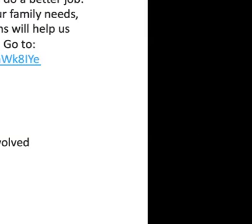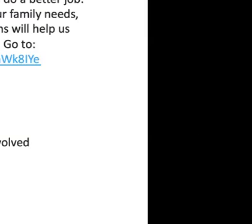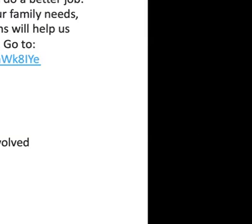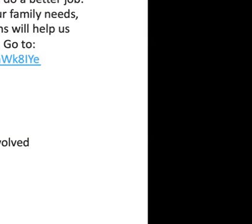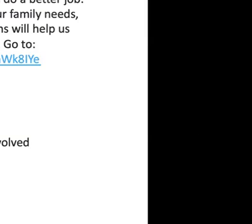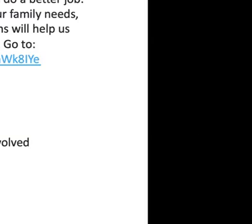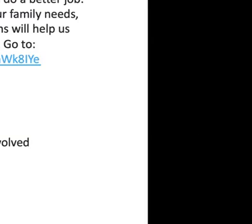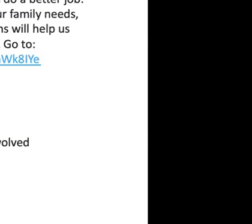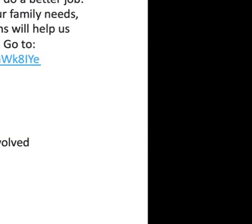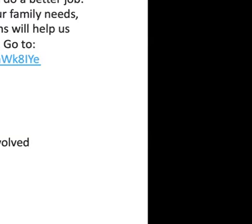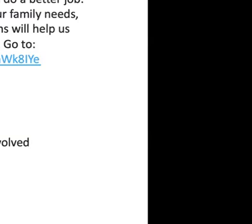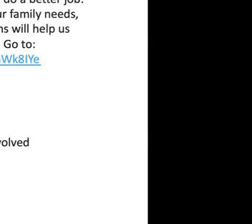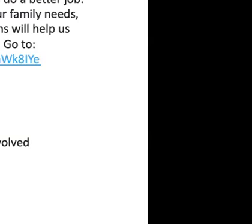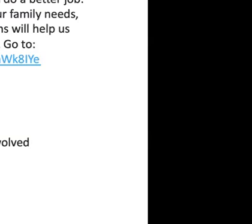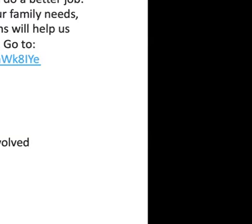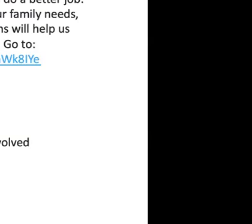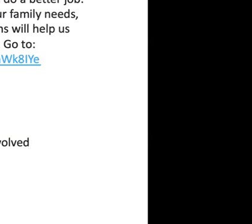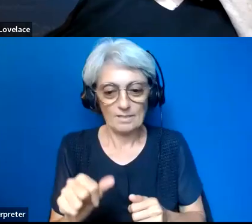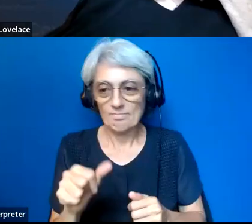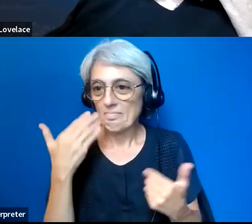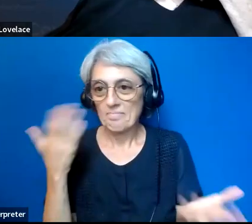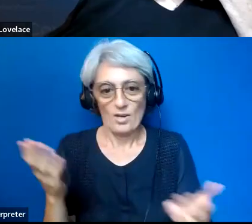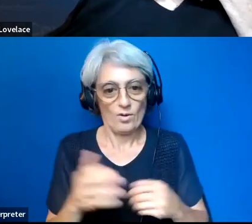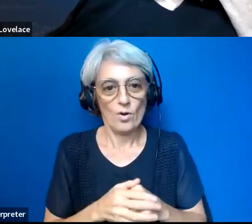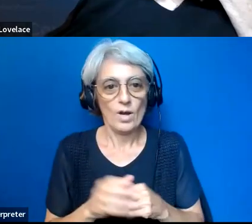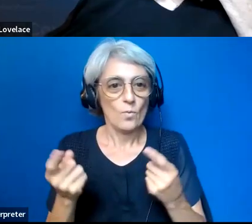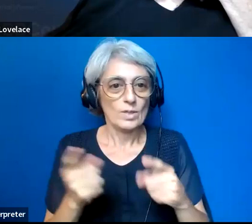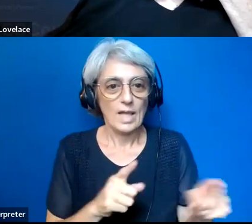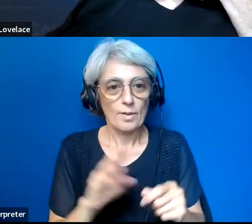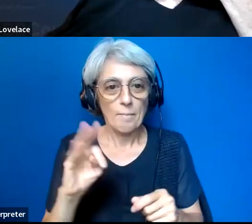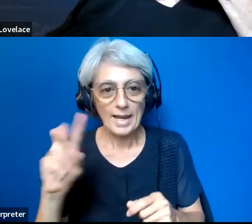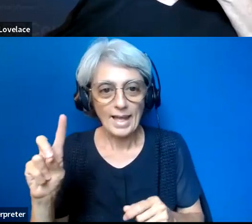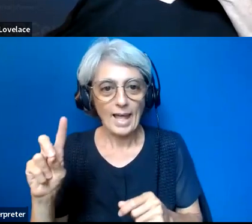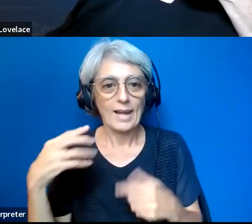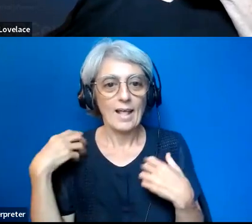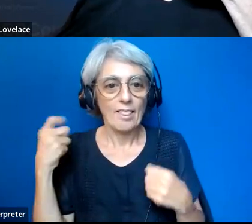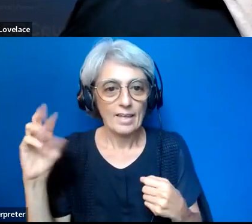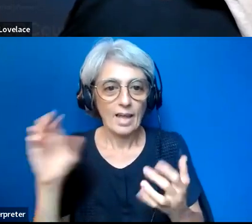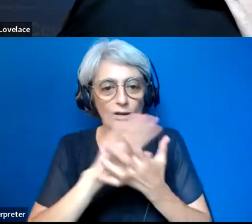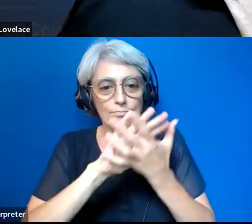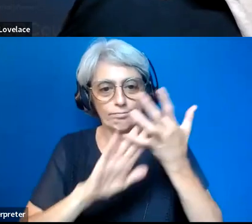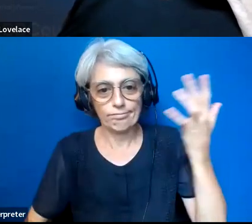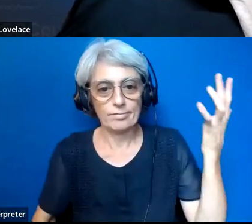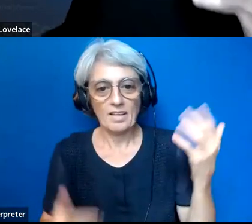issues related to individuals with disabilities and to what's going on with Medicaid and healthcare and a myriad of issues.